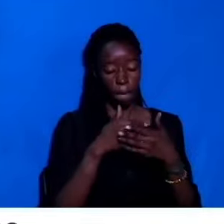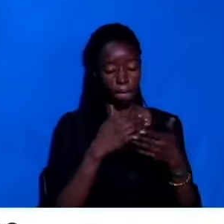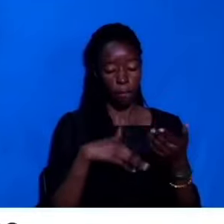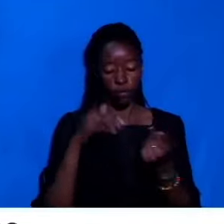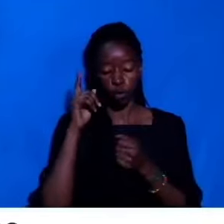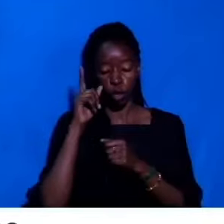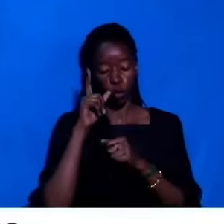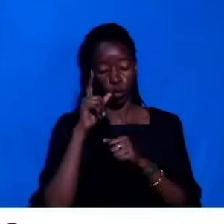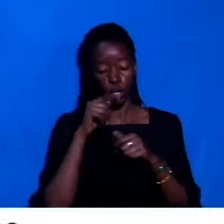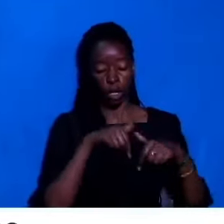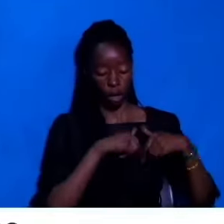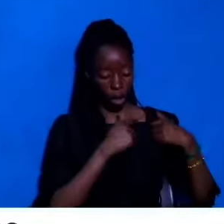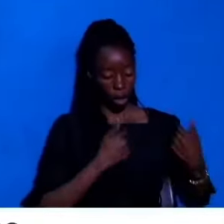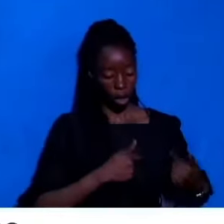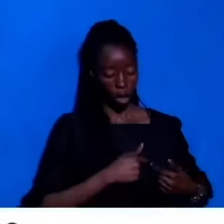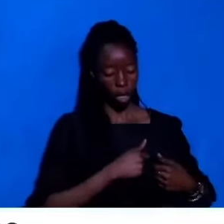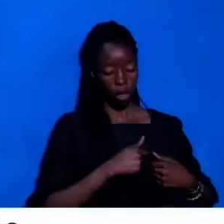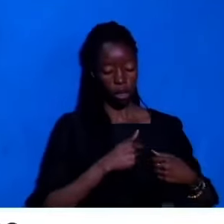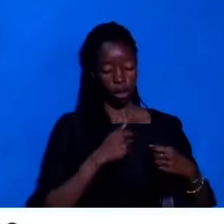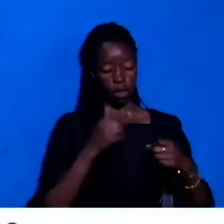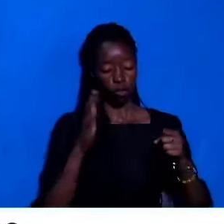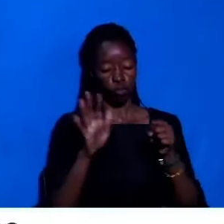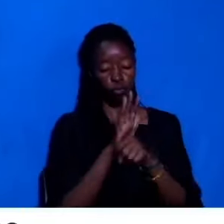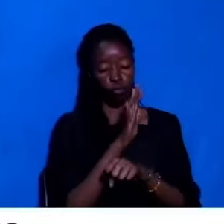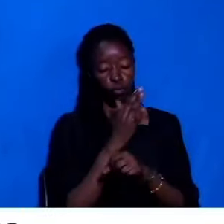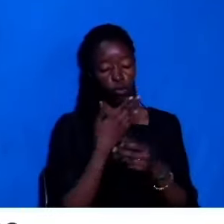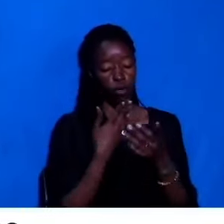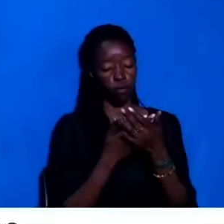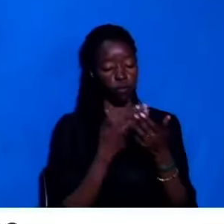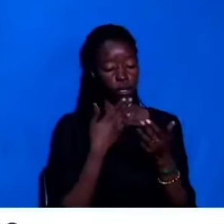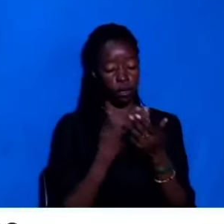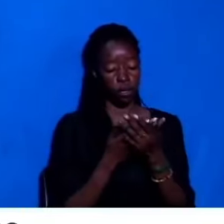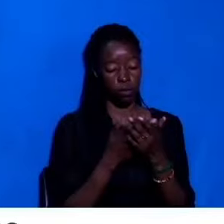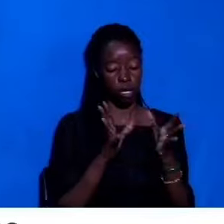hearts full of gratitude, that they will also be acceptable before you.